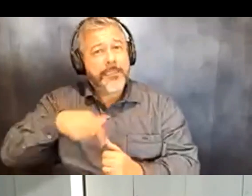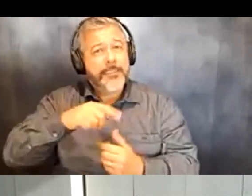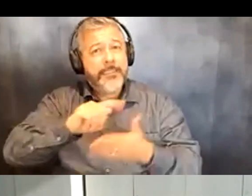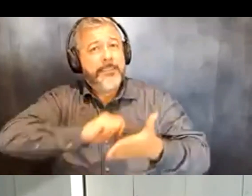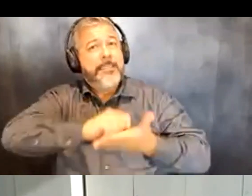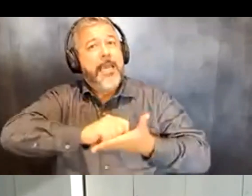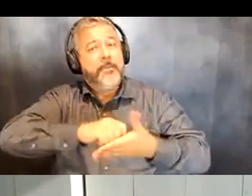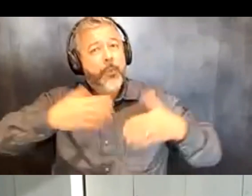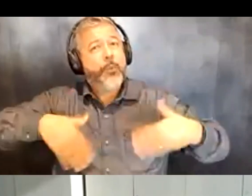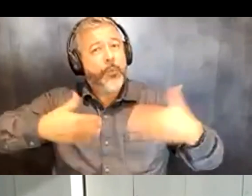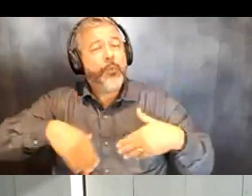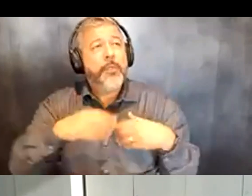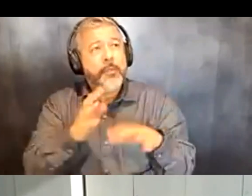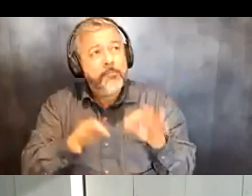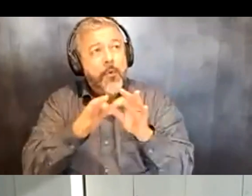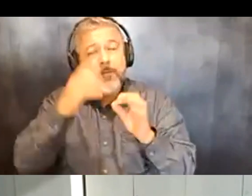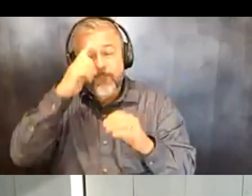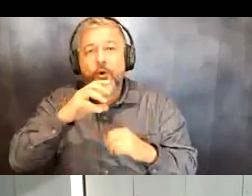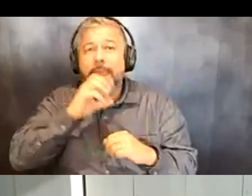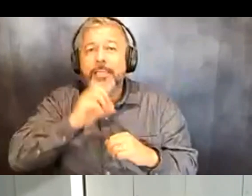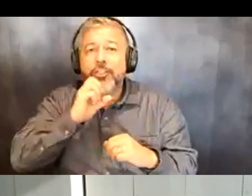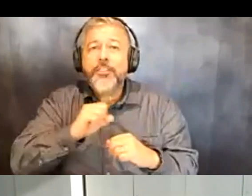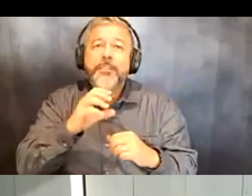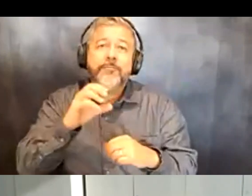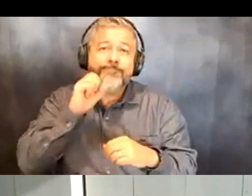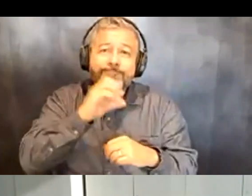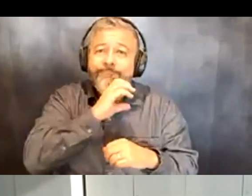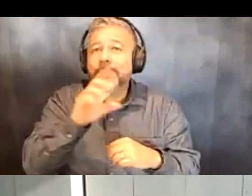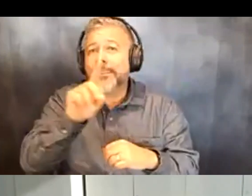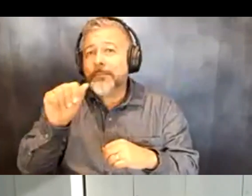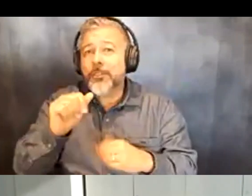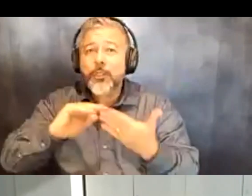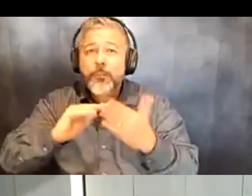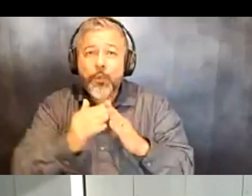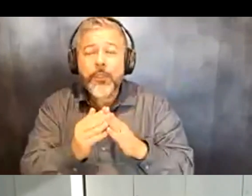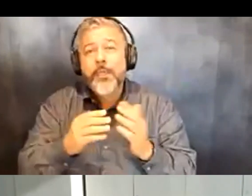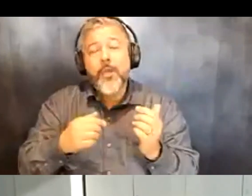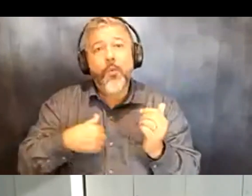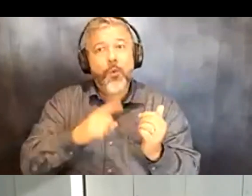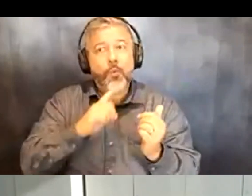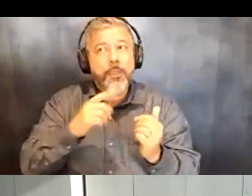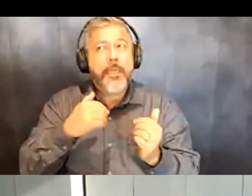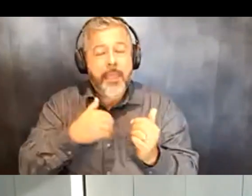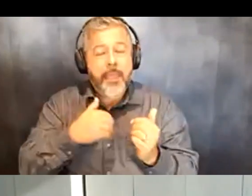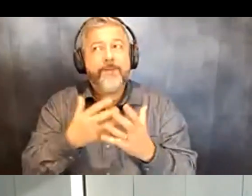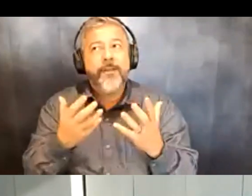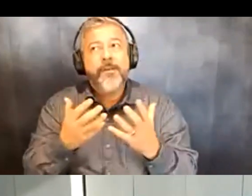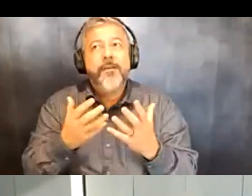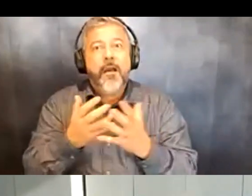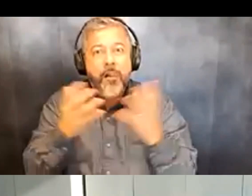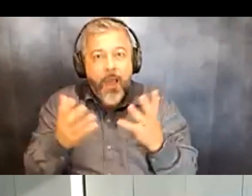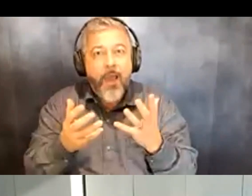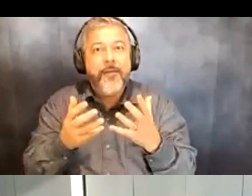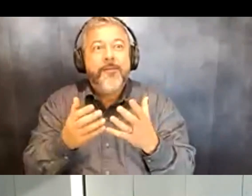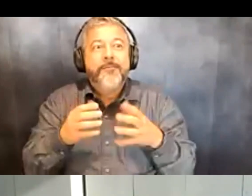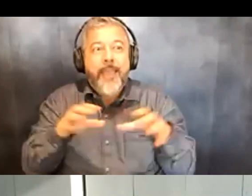for aging and for the disability community, because we really have our foot on the gas right now. There are so many things happening.